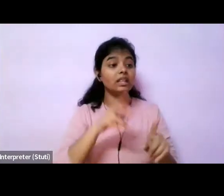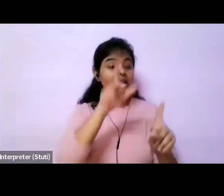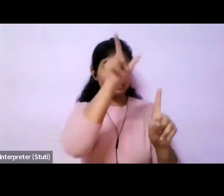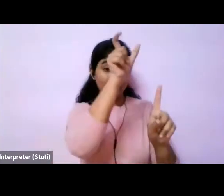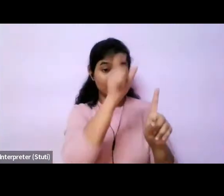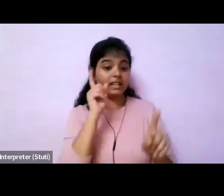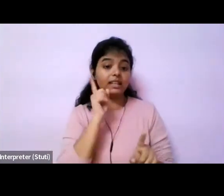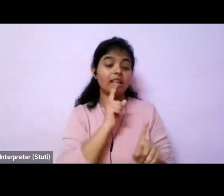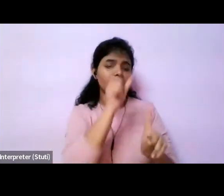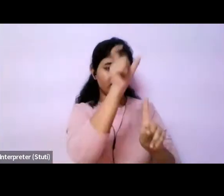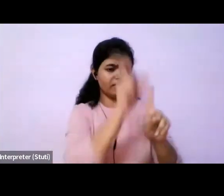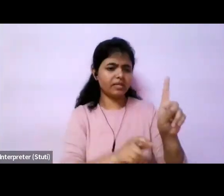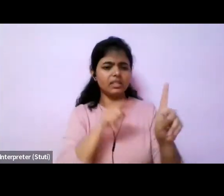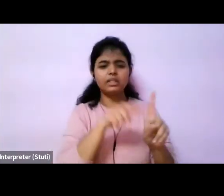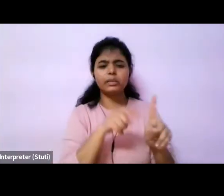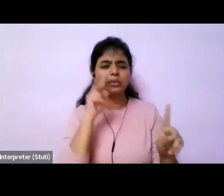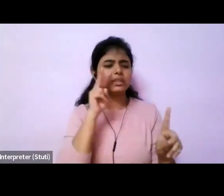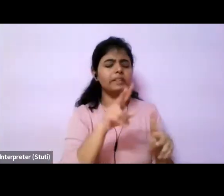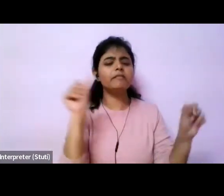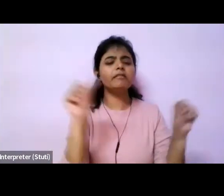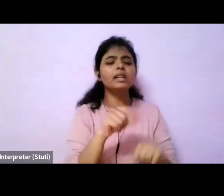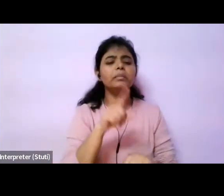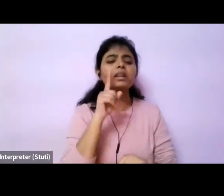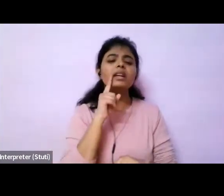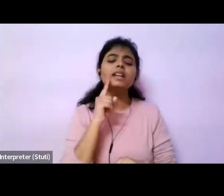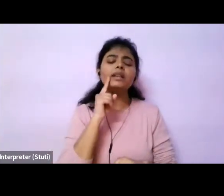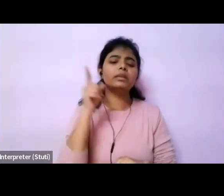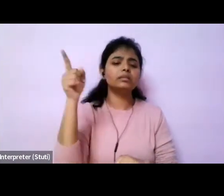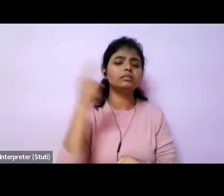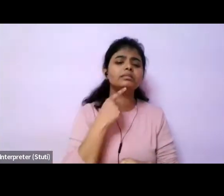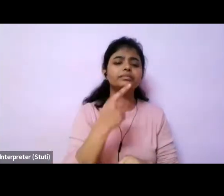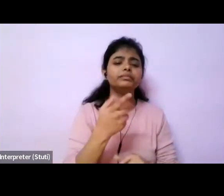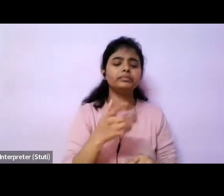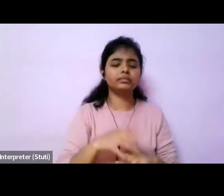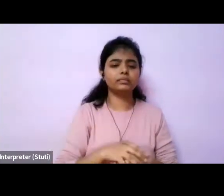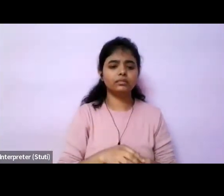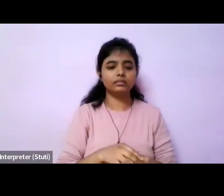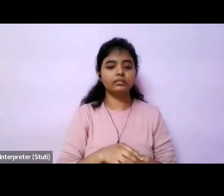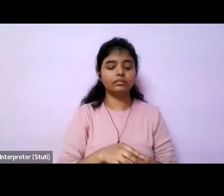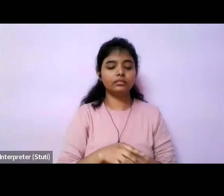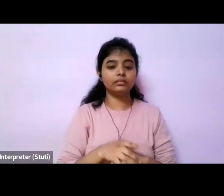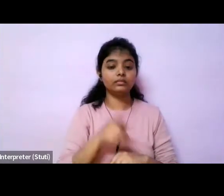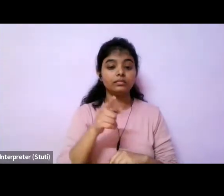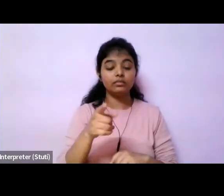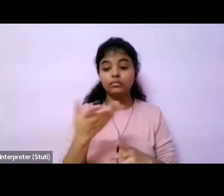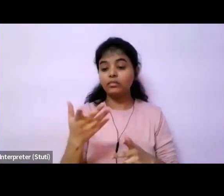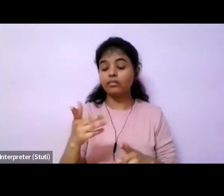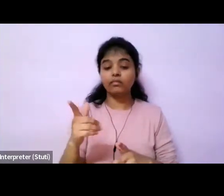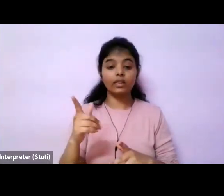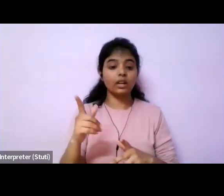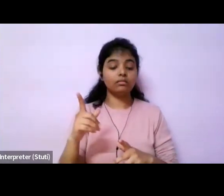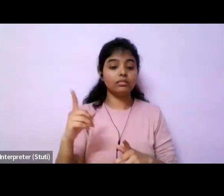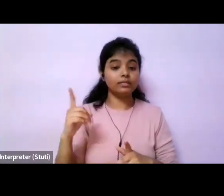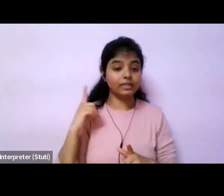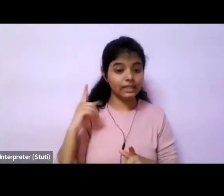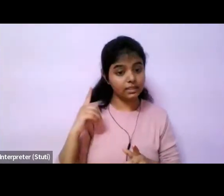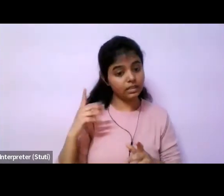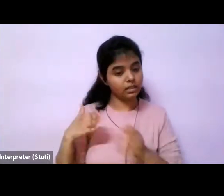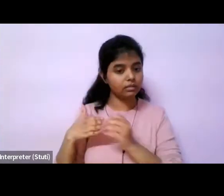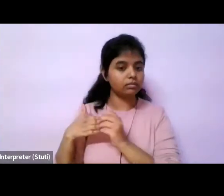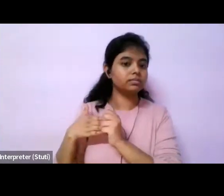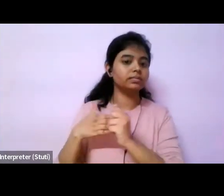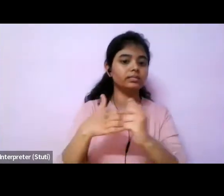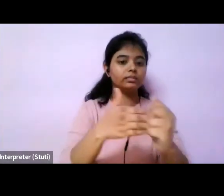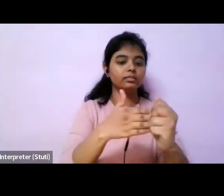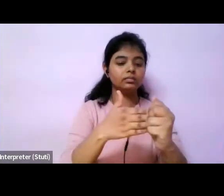pearls, narratives such as Vasishta's, which foreground them, thus convert readers into deaf sociality and enable them to take